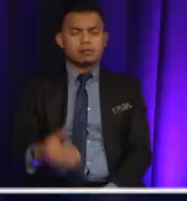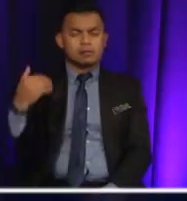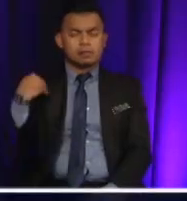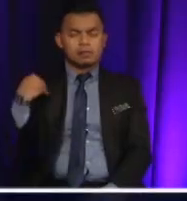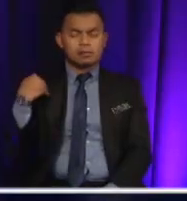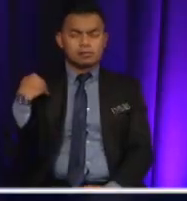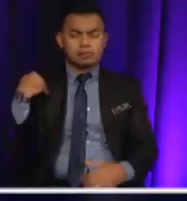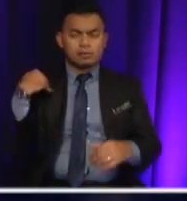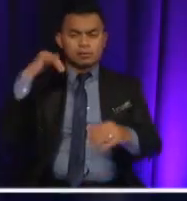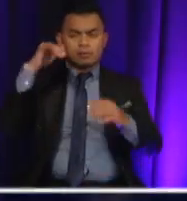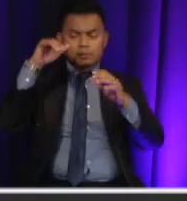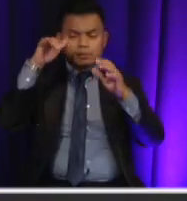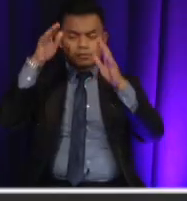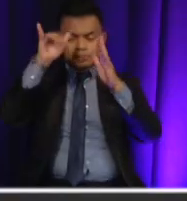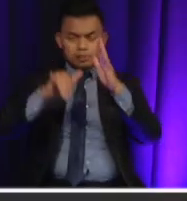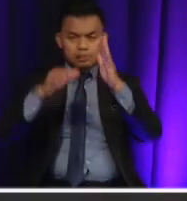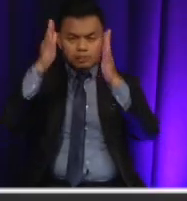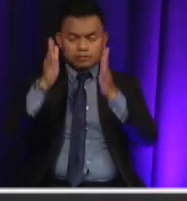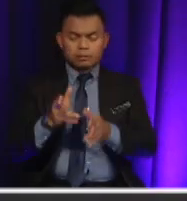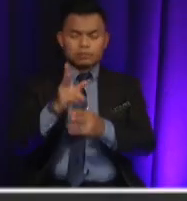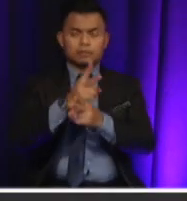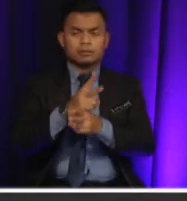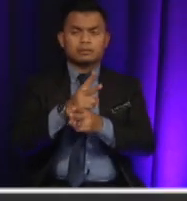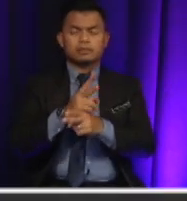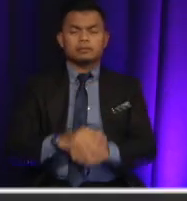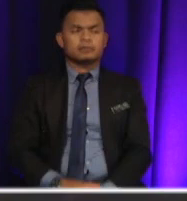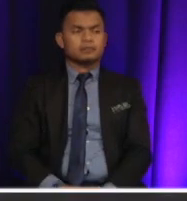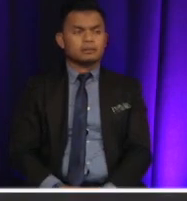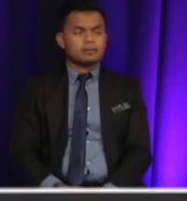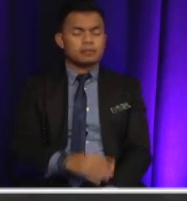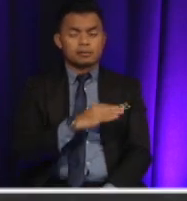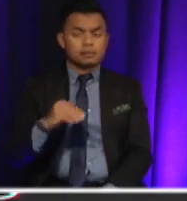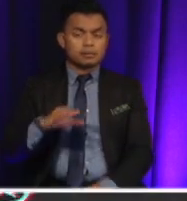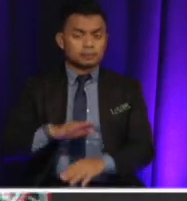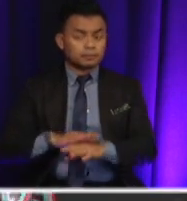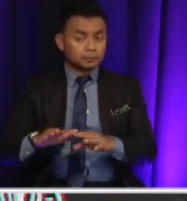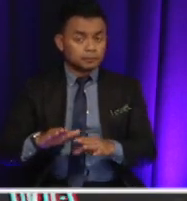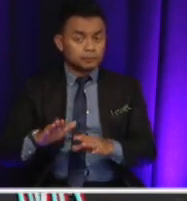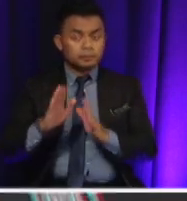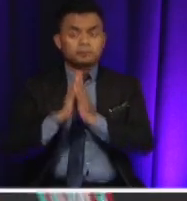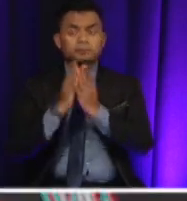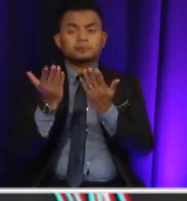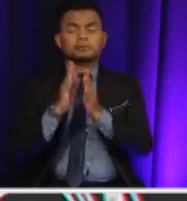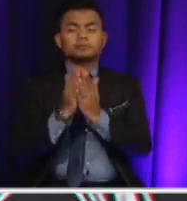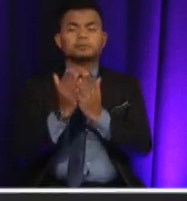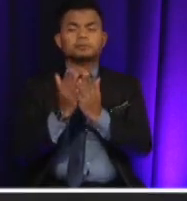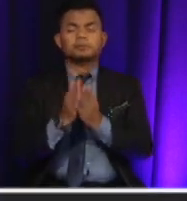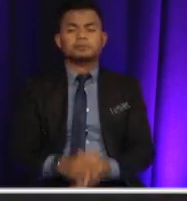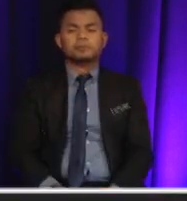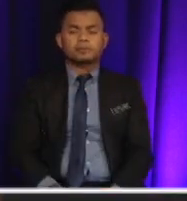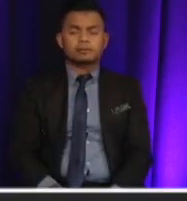with weeds. A library book that no one ever reads. A stray which no one thinks to